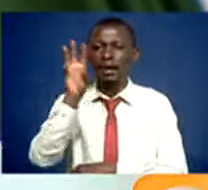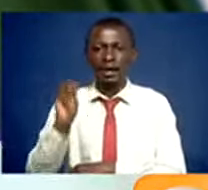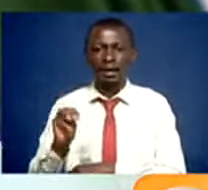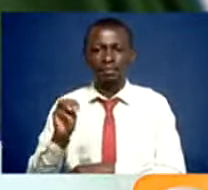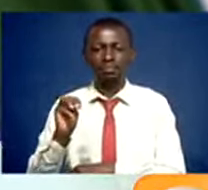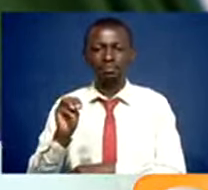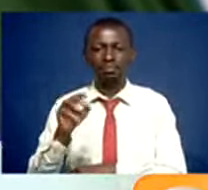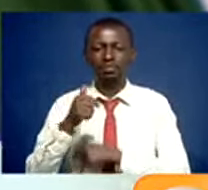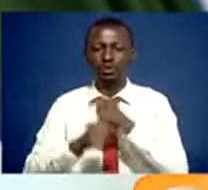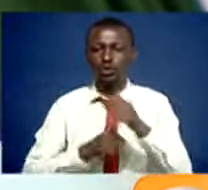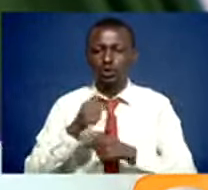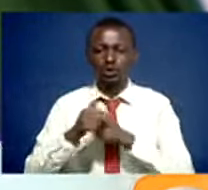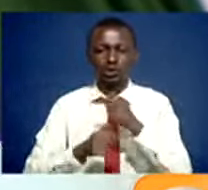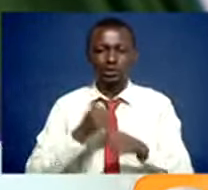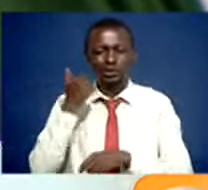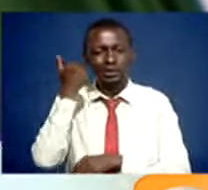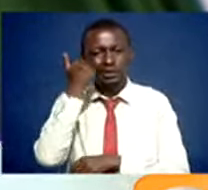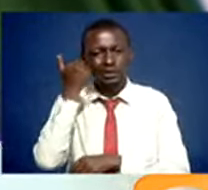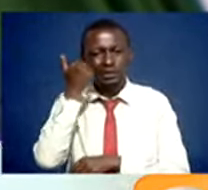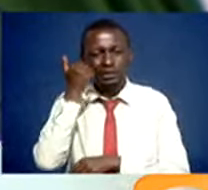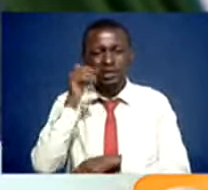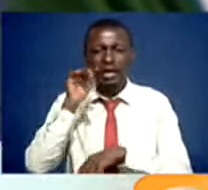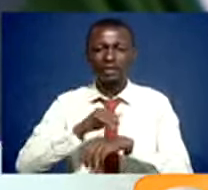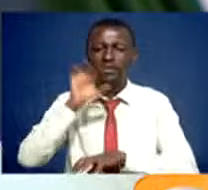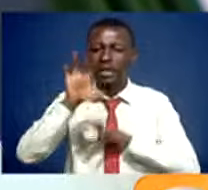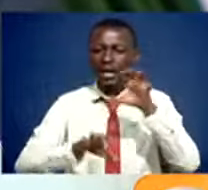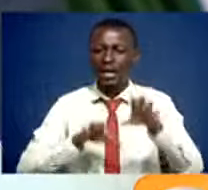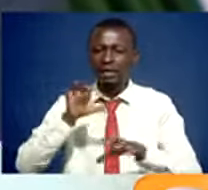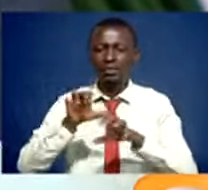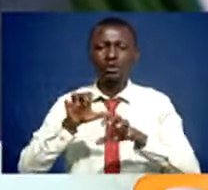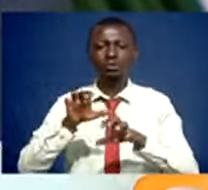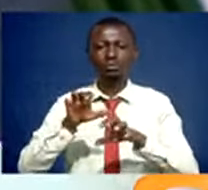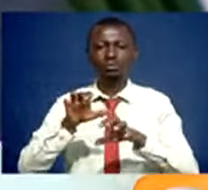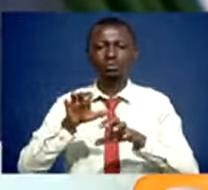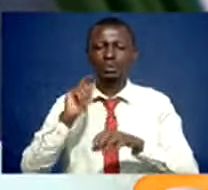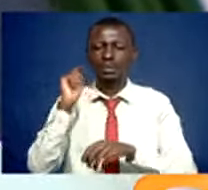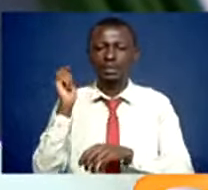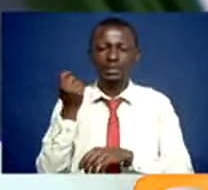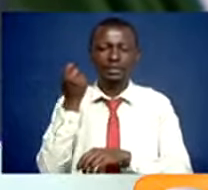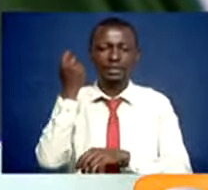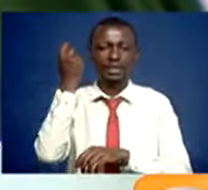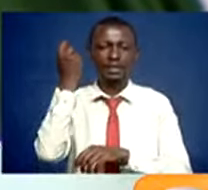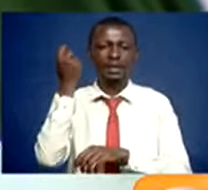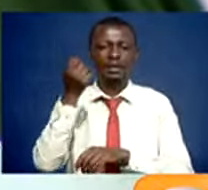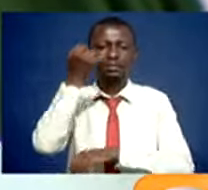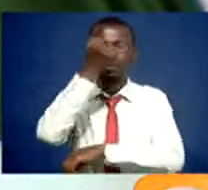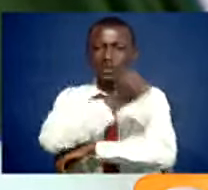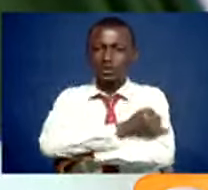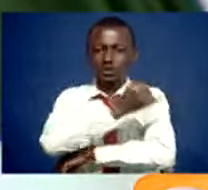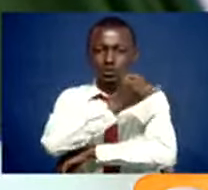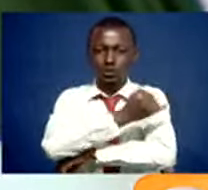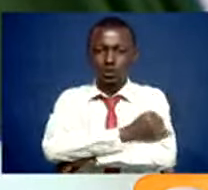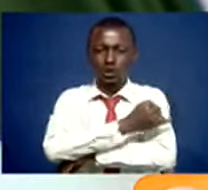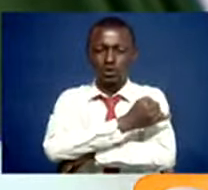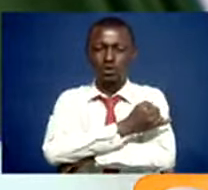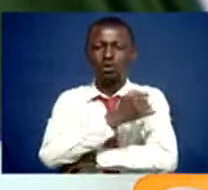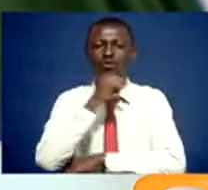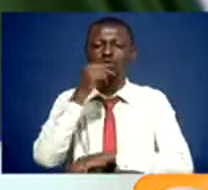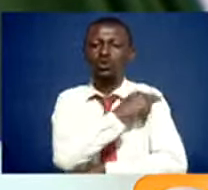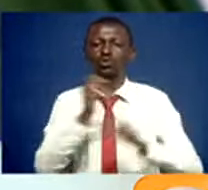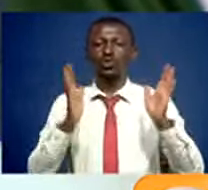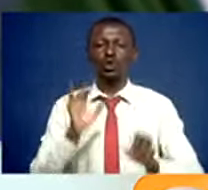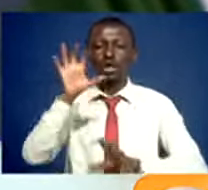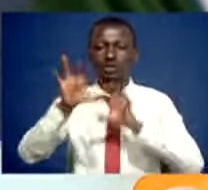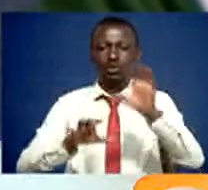livestock diseases and pests, ladies and gentlemen, the Kenya Veterinary Vaccine Production Institute, KEVEVAPI,